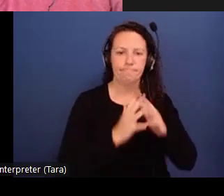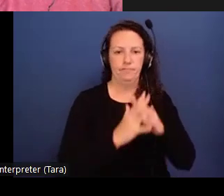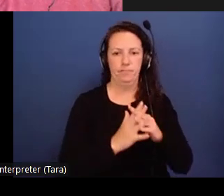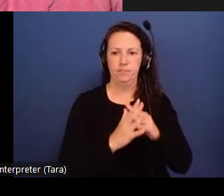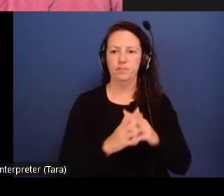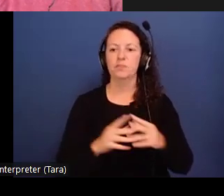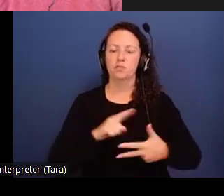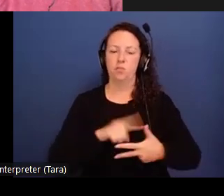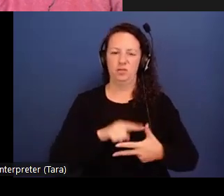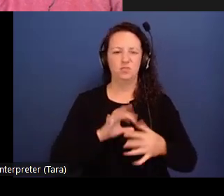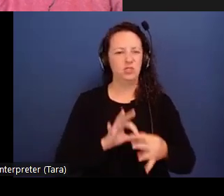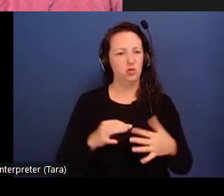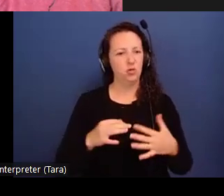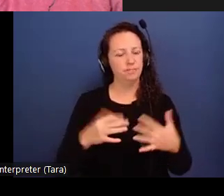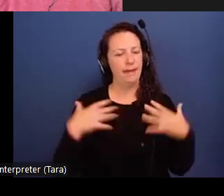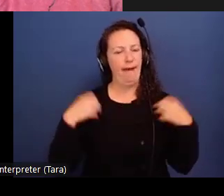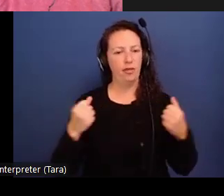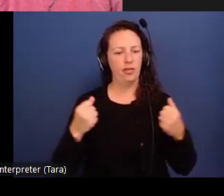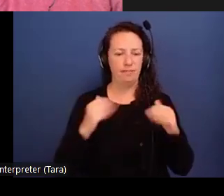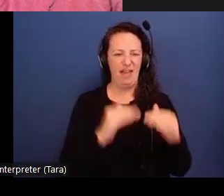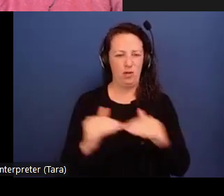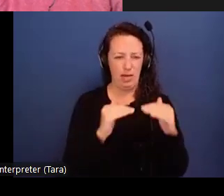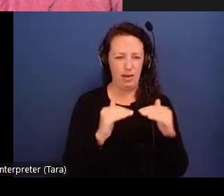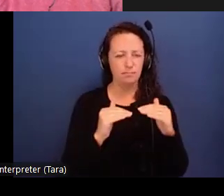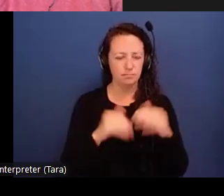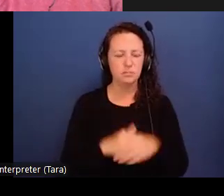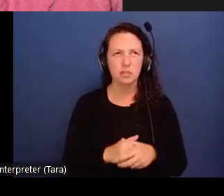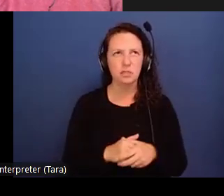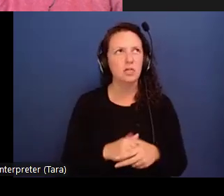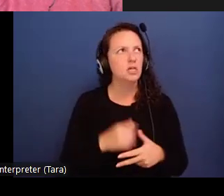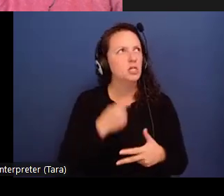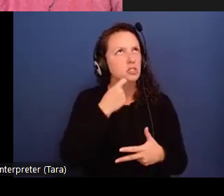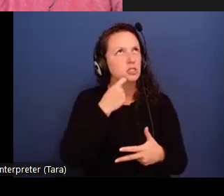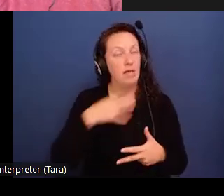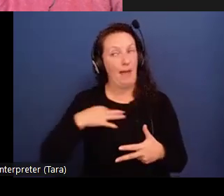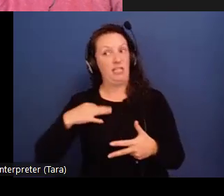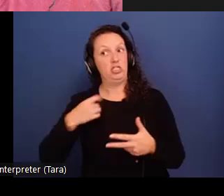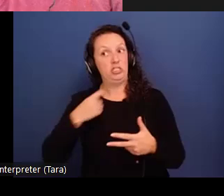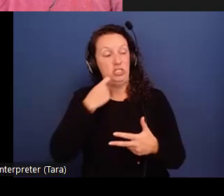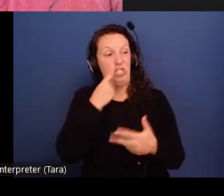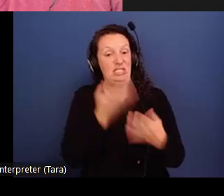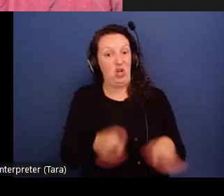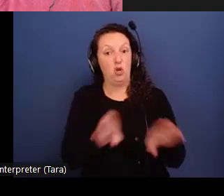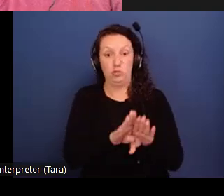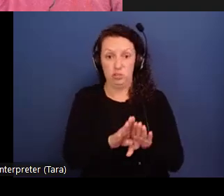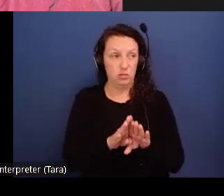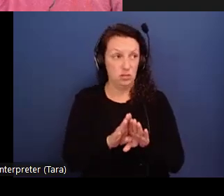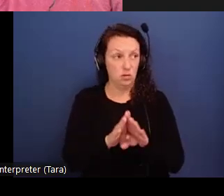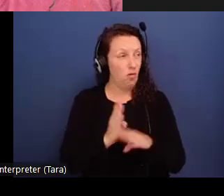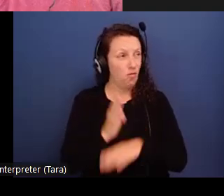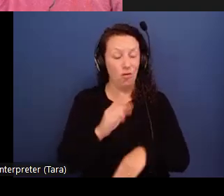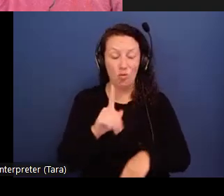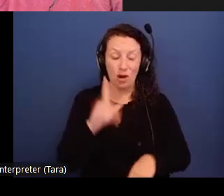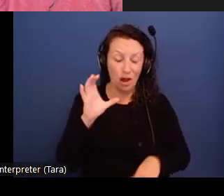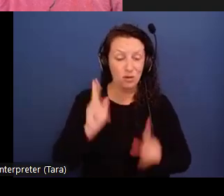equity accelerator, which for which one we just closed the applications, and we had over 100 applicants,